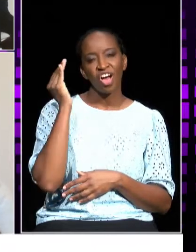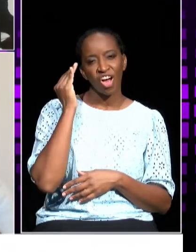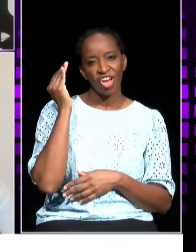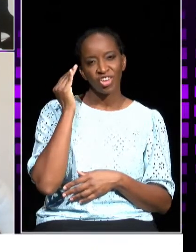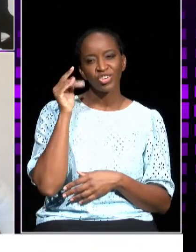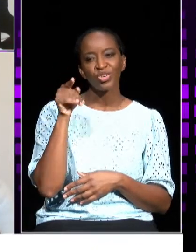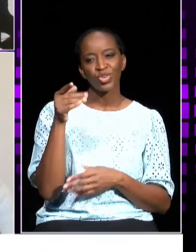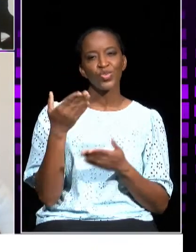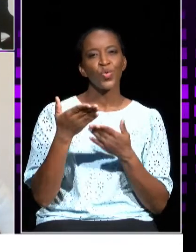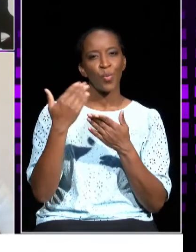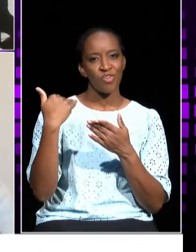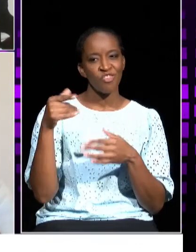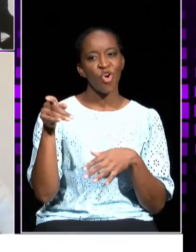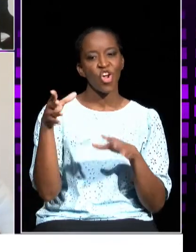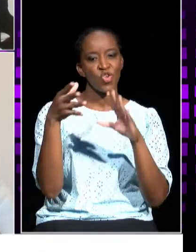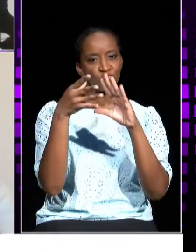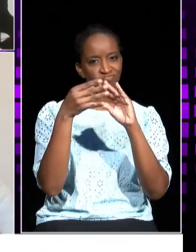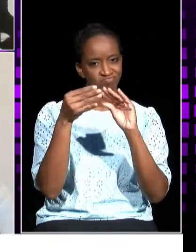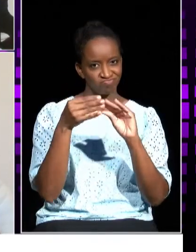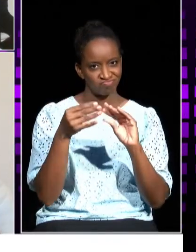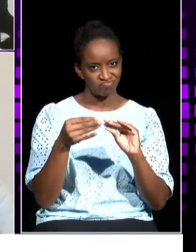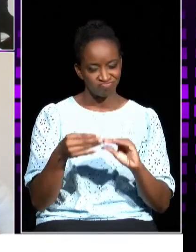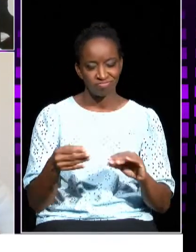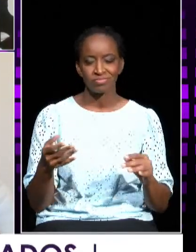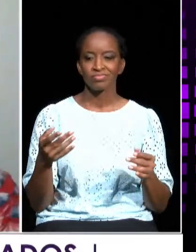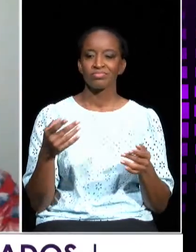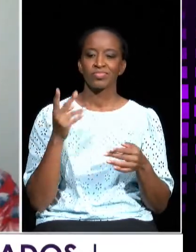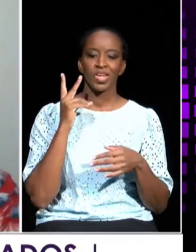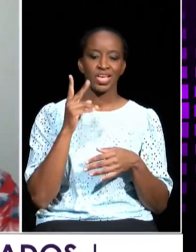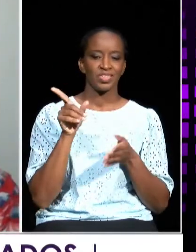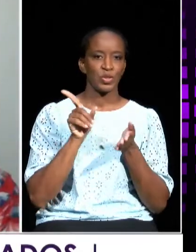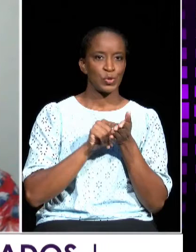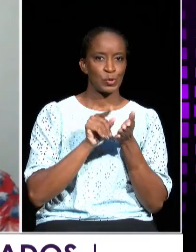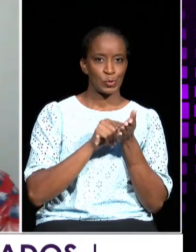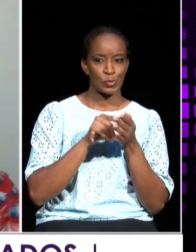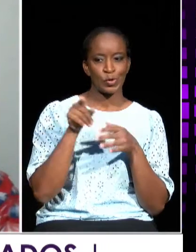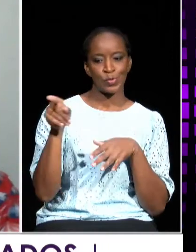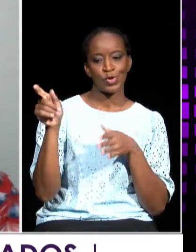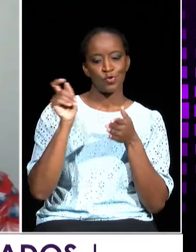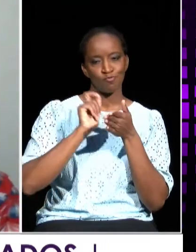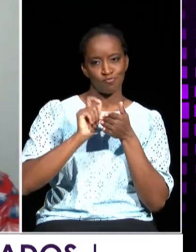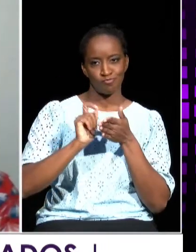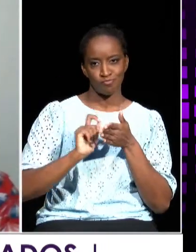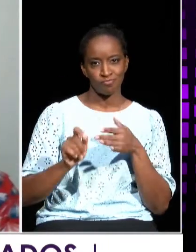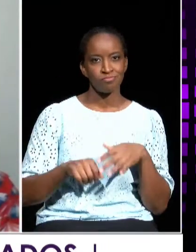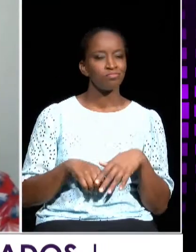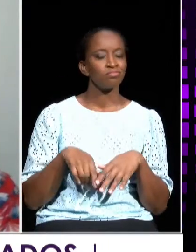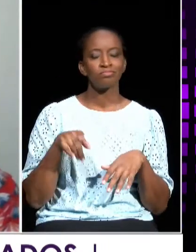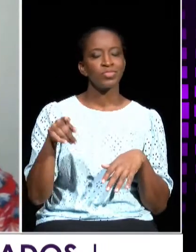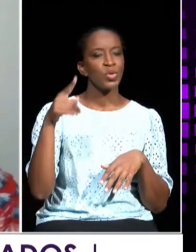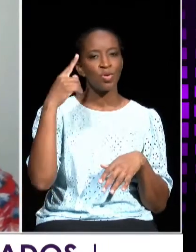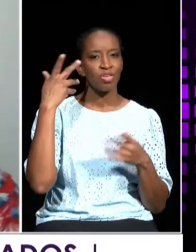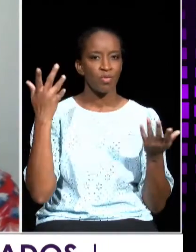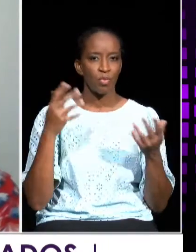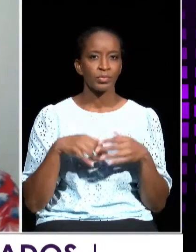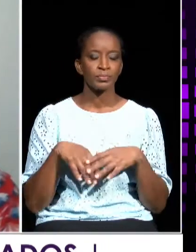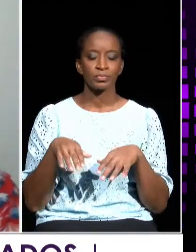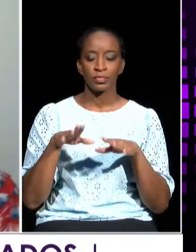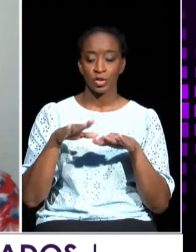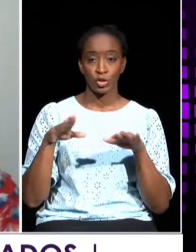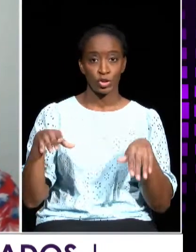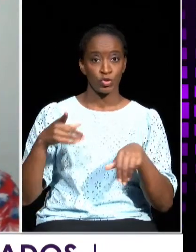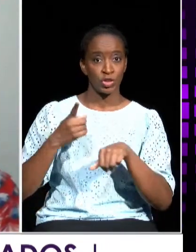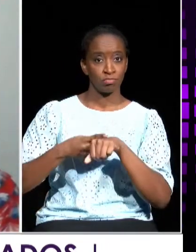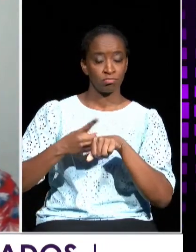I've seen some media articles on it. I want to hear your views. What are your thoughts about corporal punishment as a way of disciplining or training